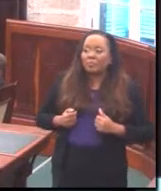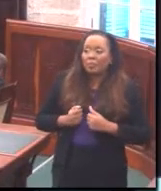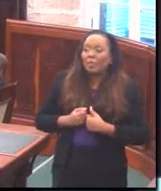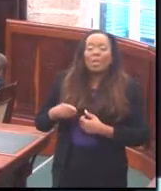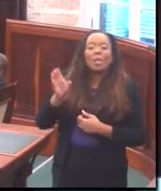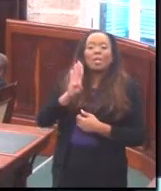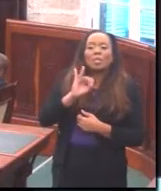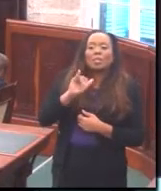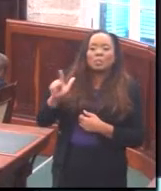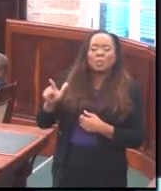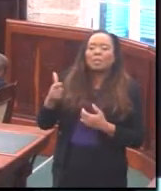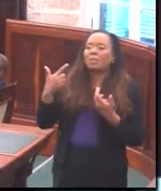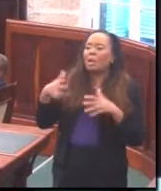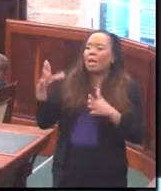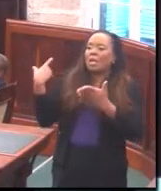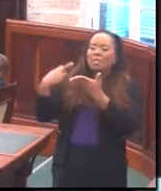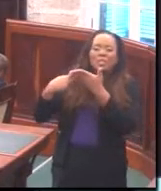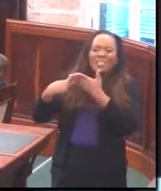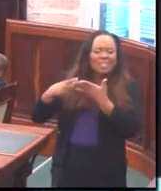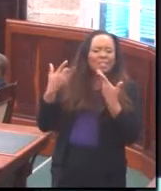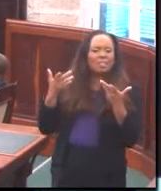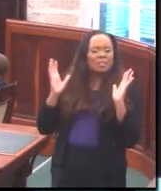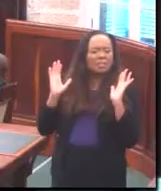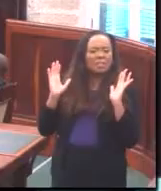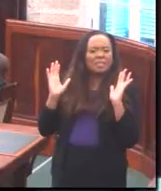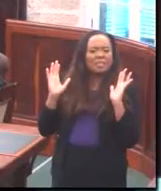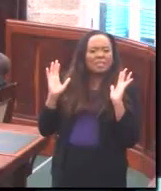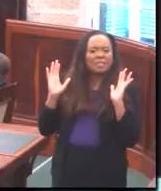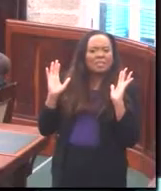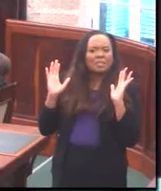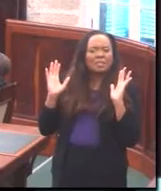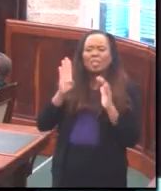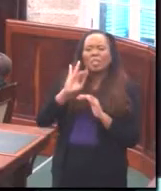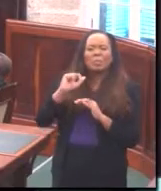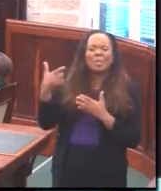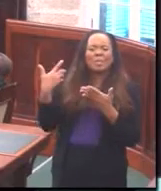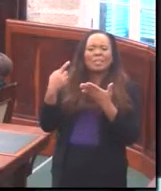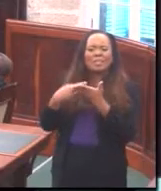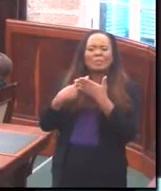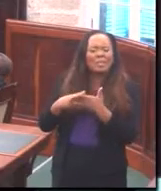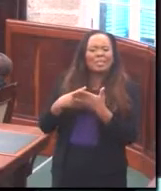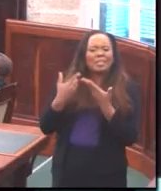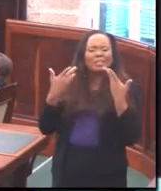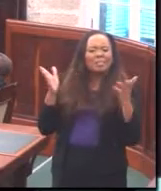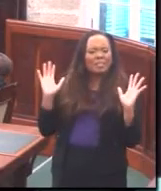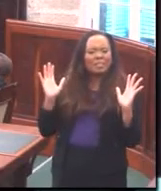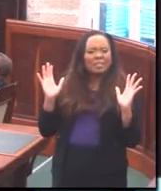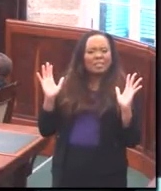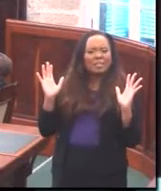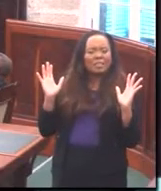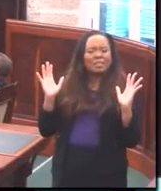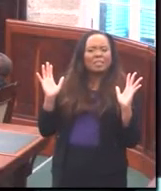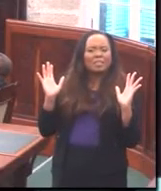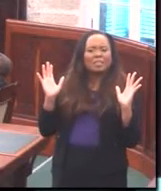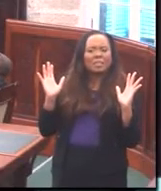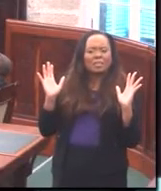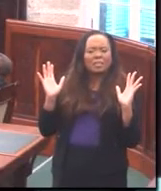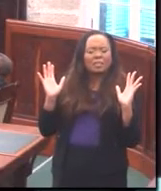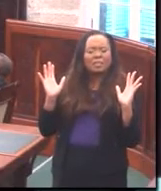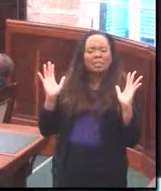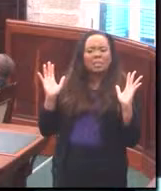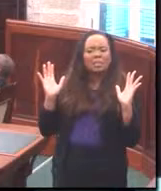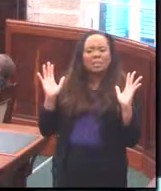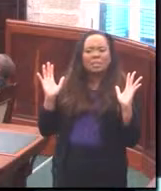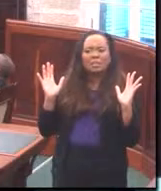sections were debated in this honourable chamber before, Honourable Member. So as I said before,